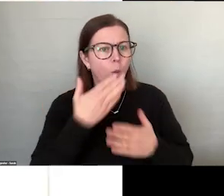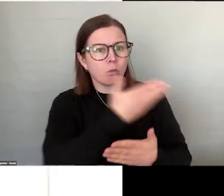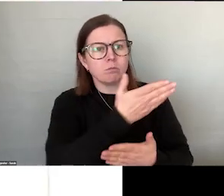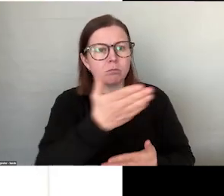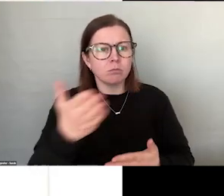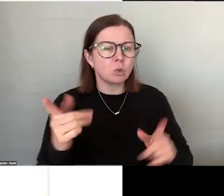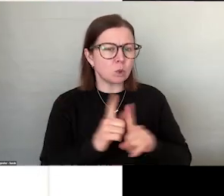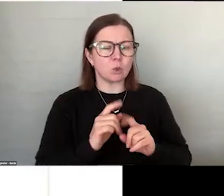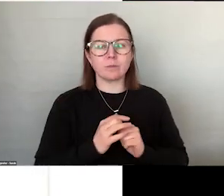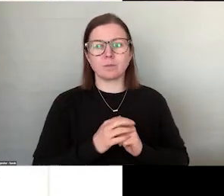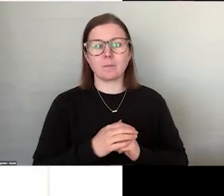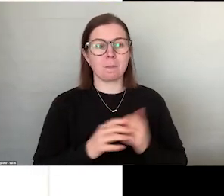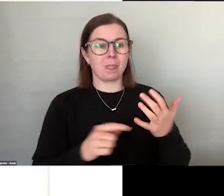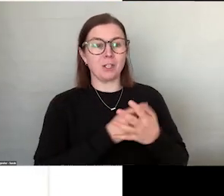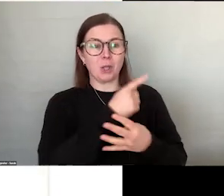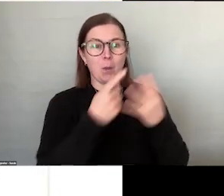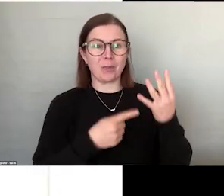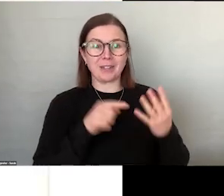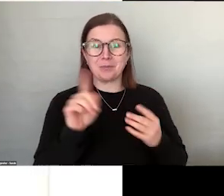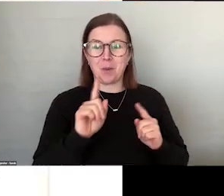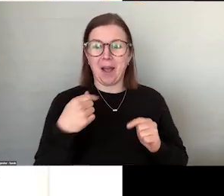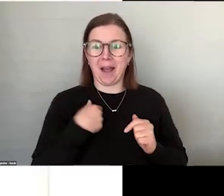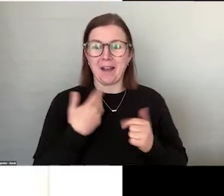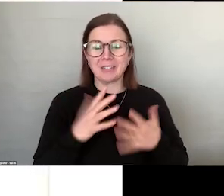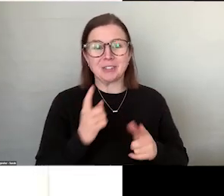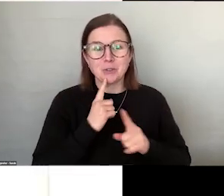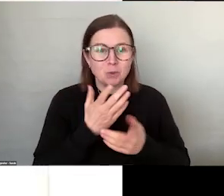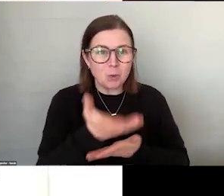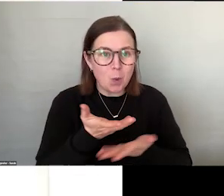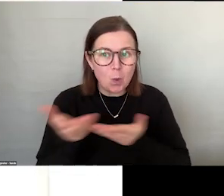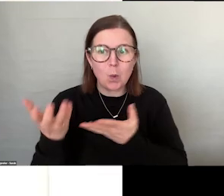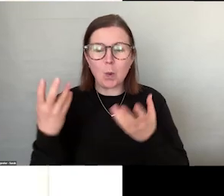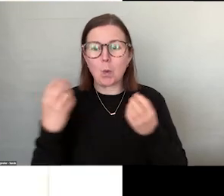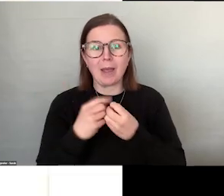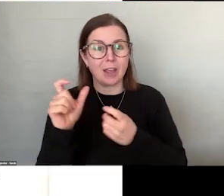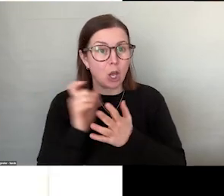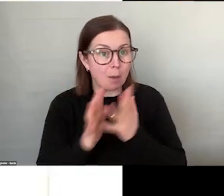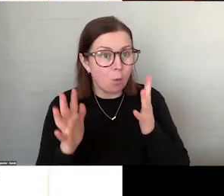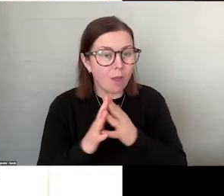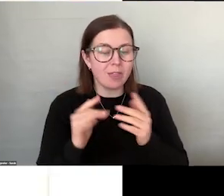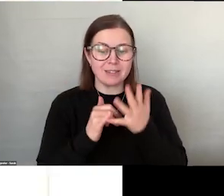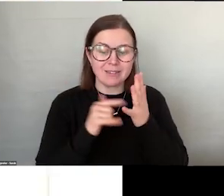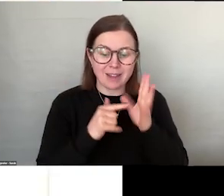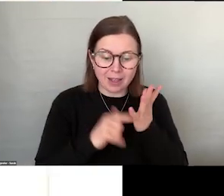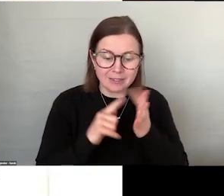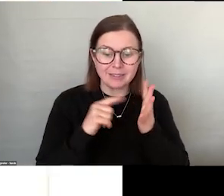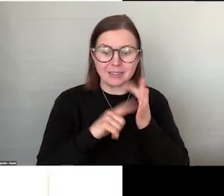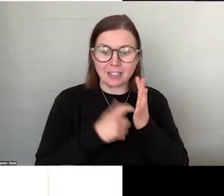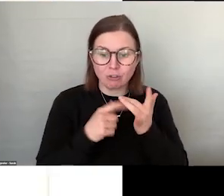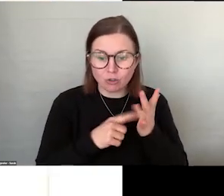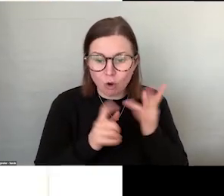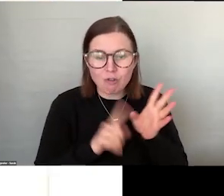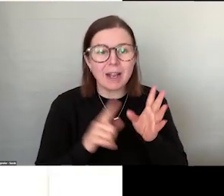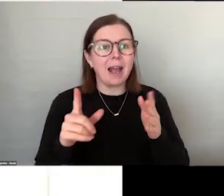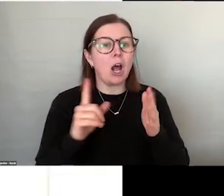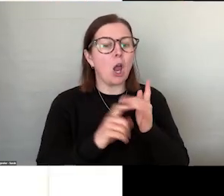So there's some of the things I've been talking to the Commonwealth and the states and territories and to local health